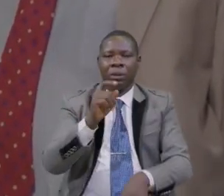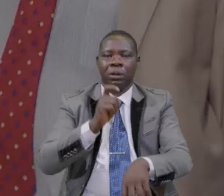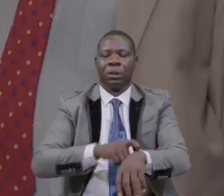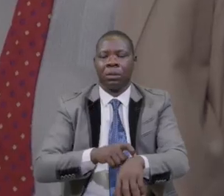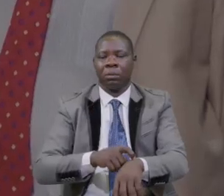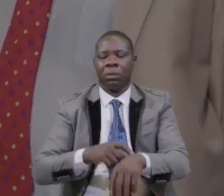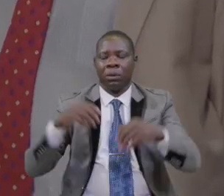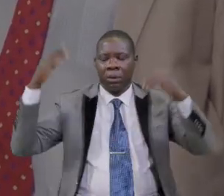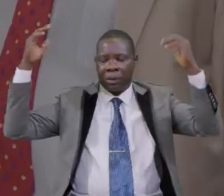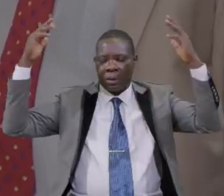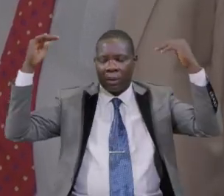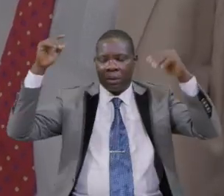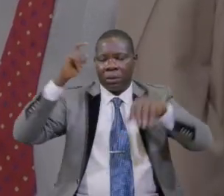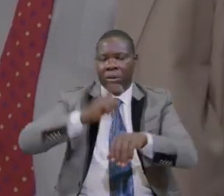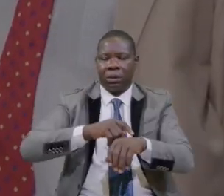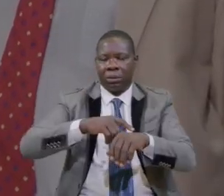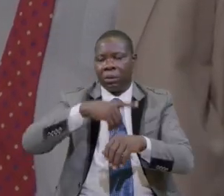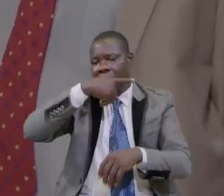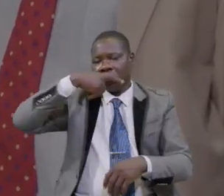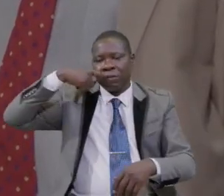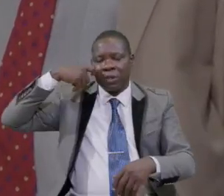dry season,